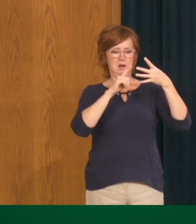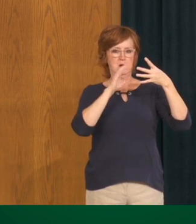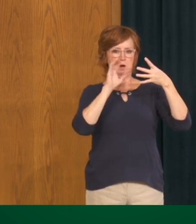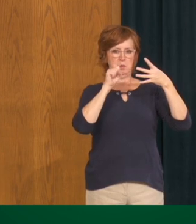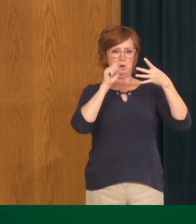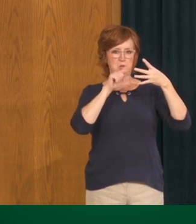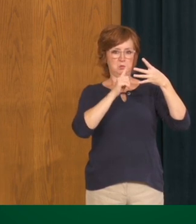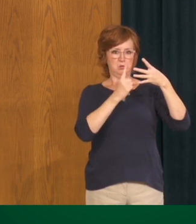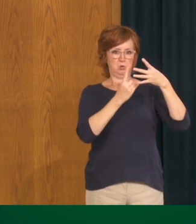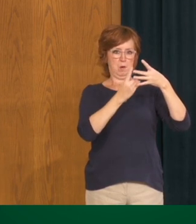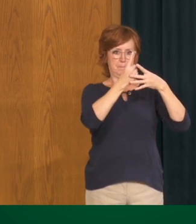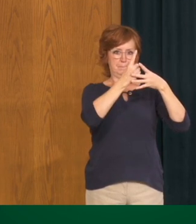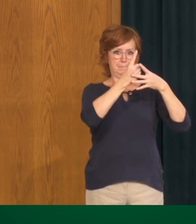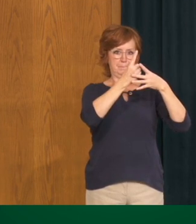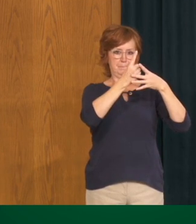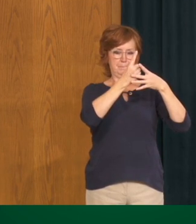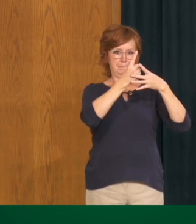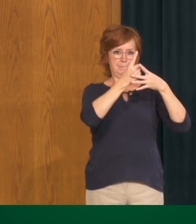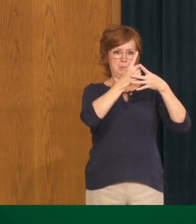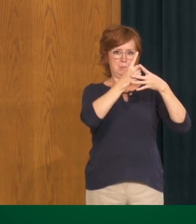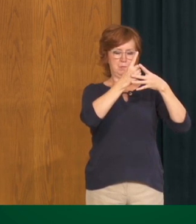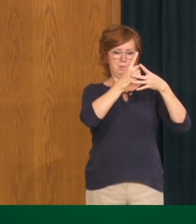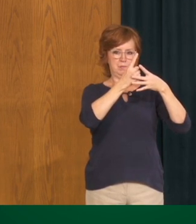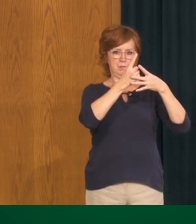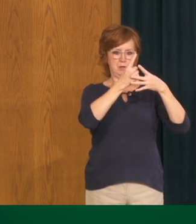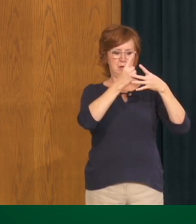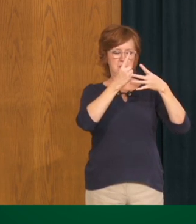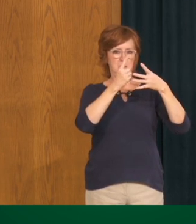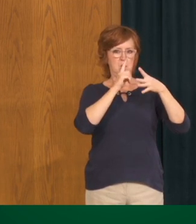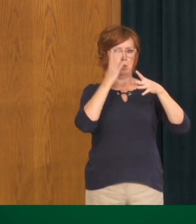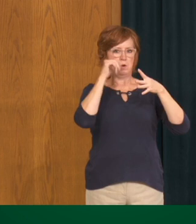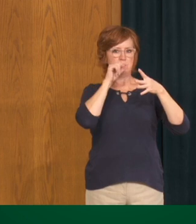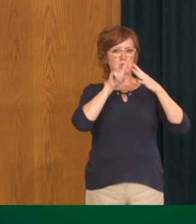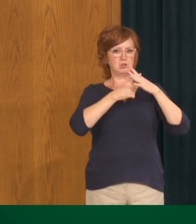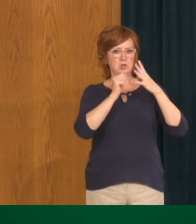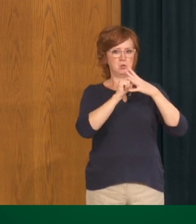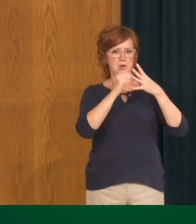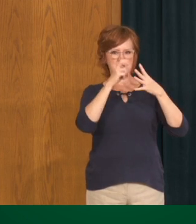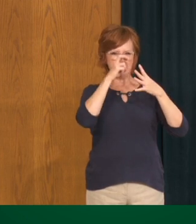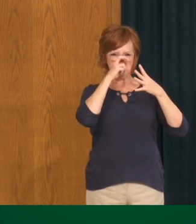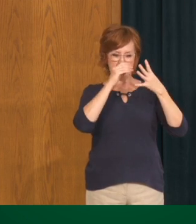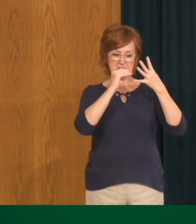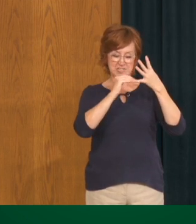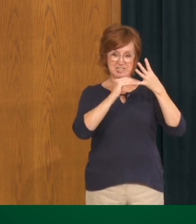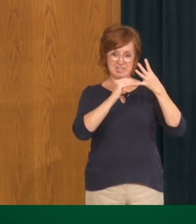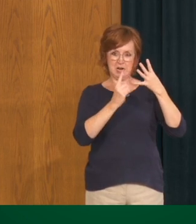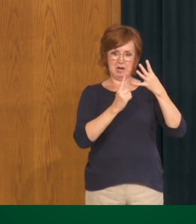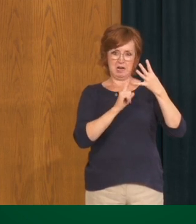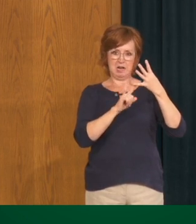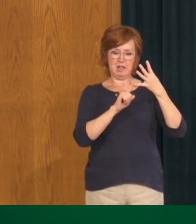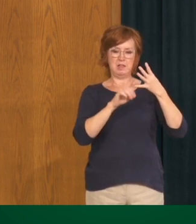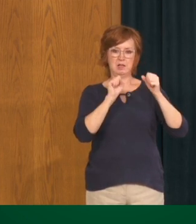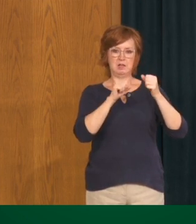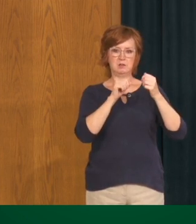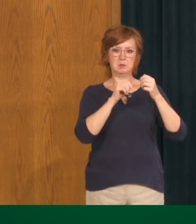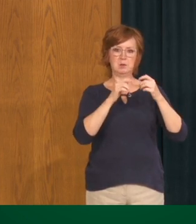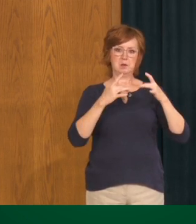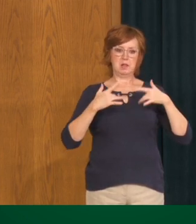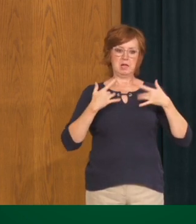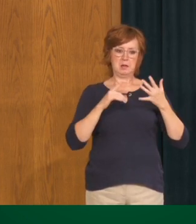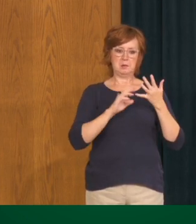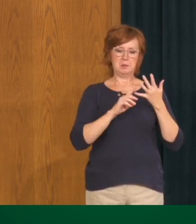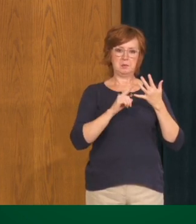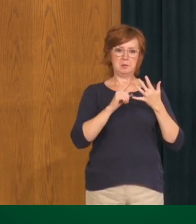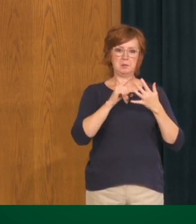Well, I'll just make this comment, Mark, and I think Dr. Shahab wants to make a comment. Certainly, we've had about 10 school divisions now that